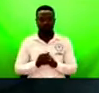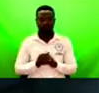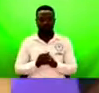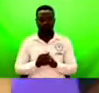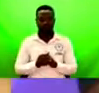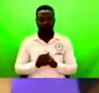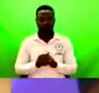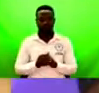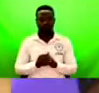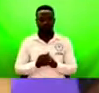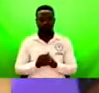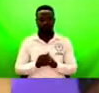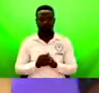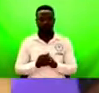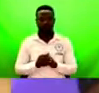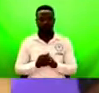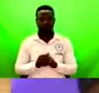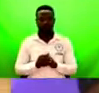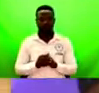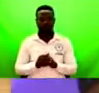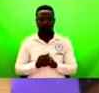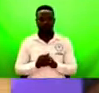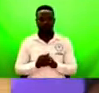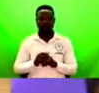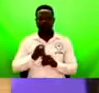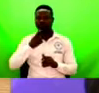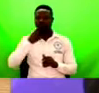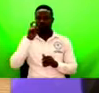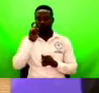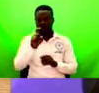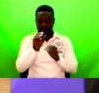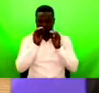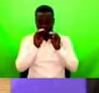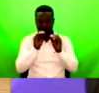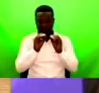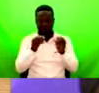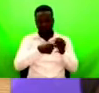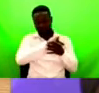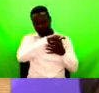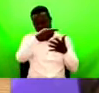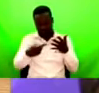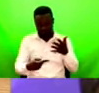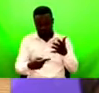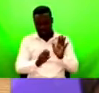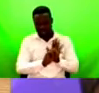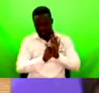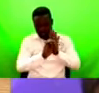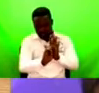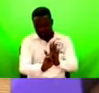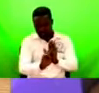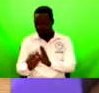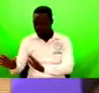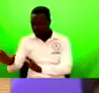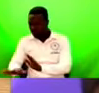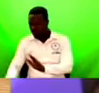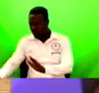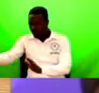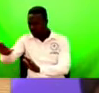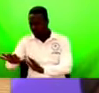my helper. Command and teach these things. Set an example for the believers in